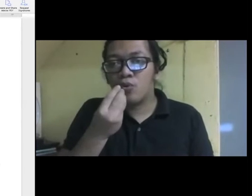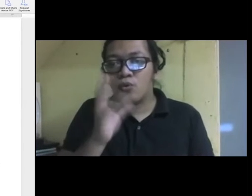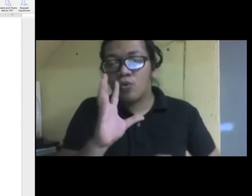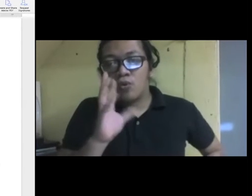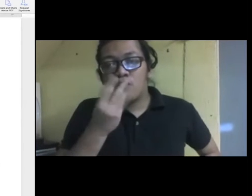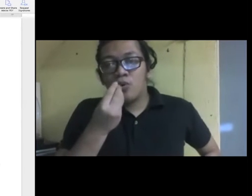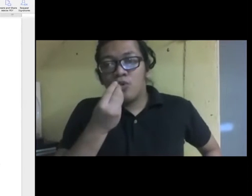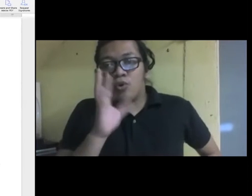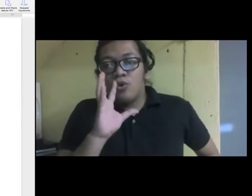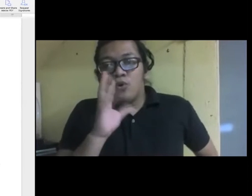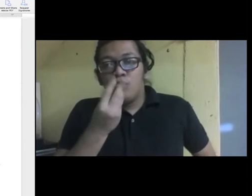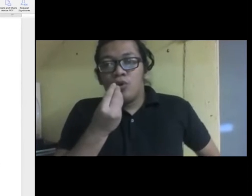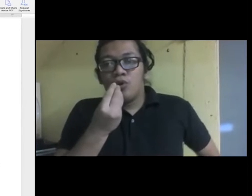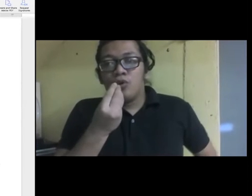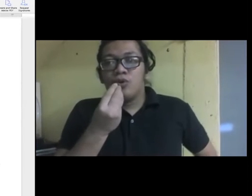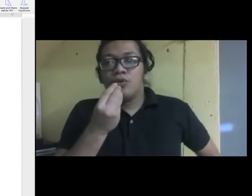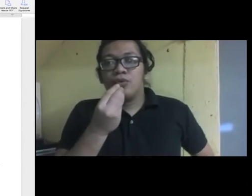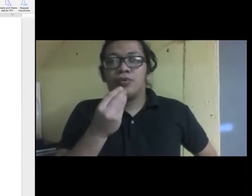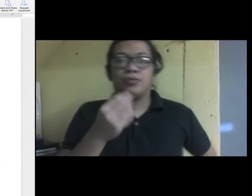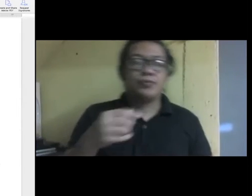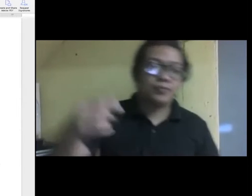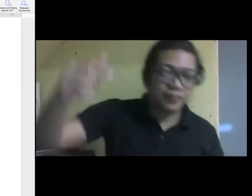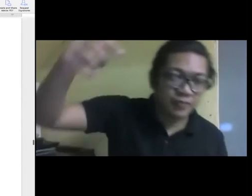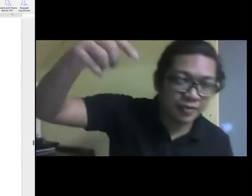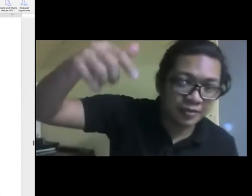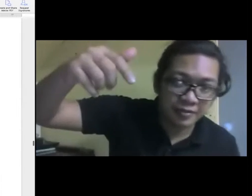Whose? Okay. Whose?